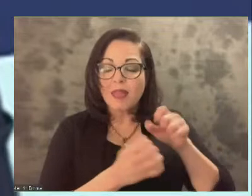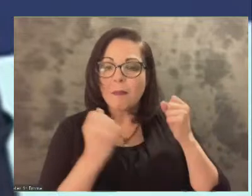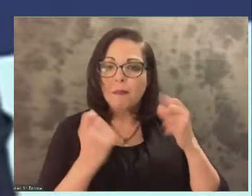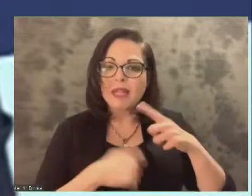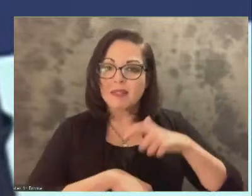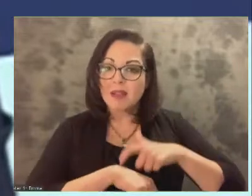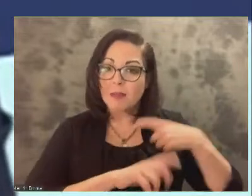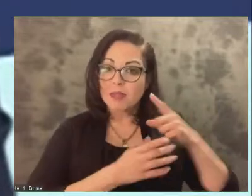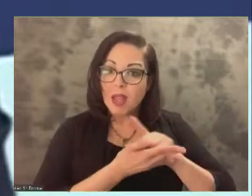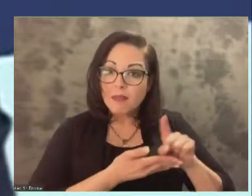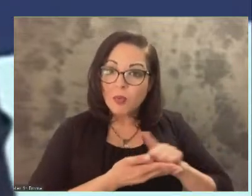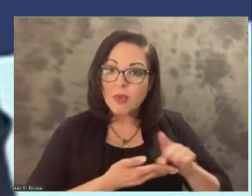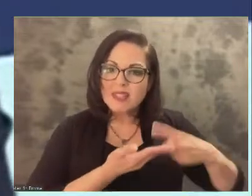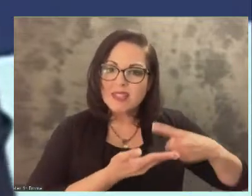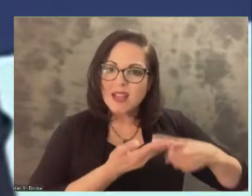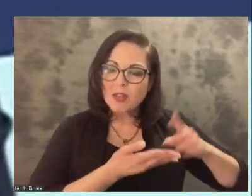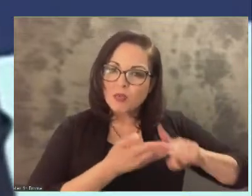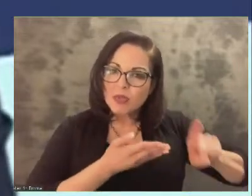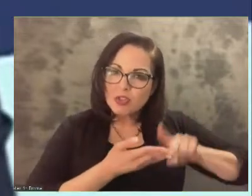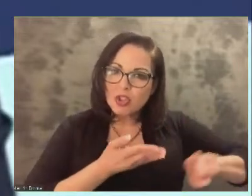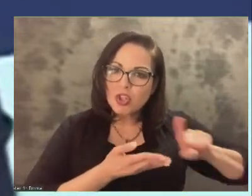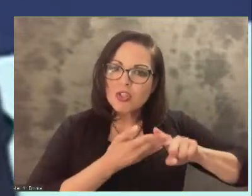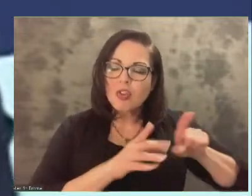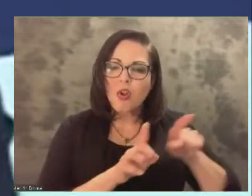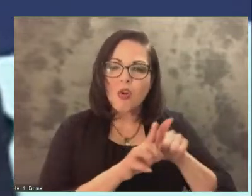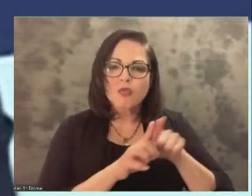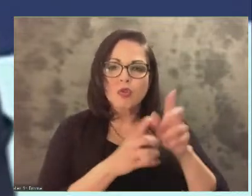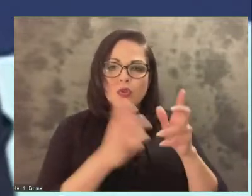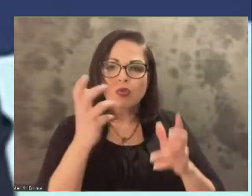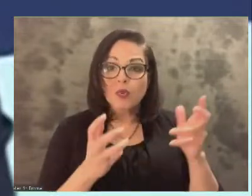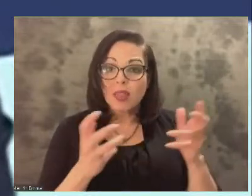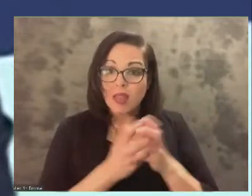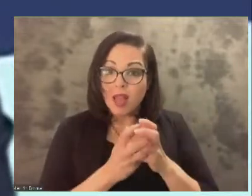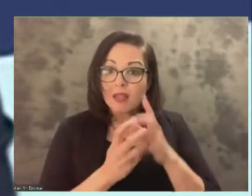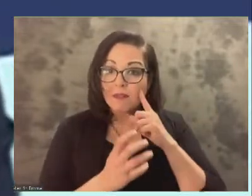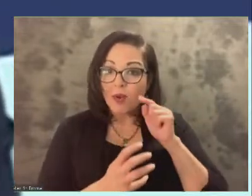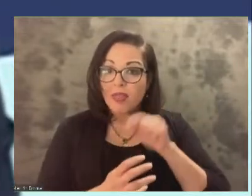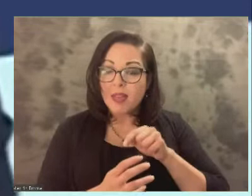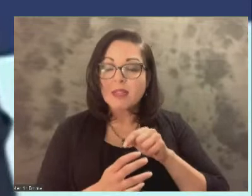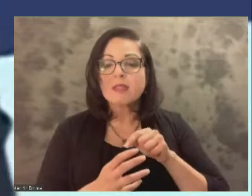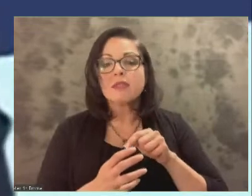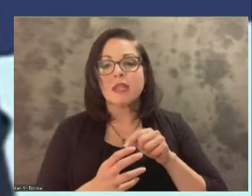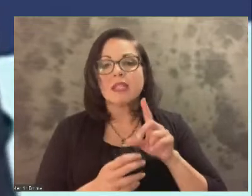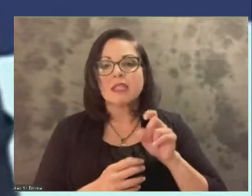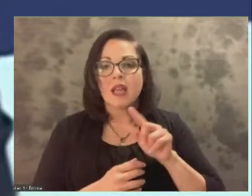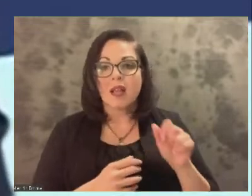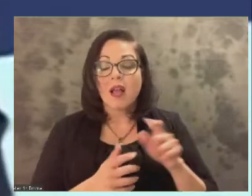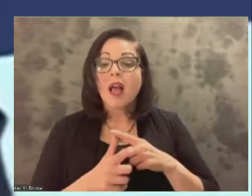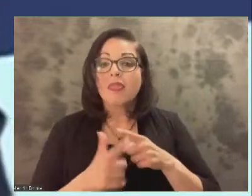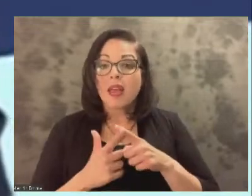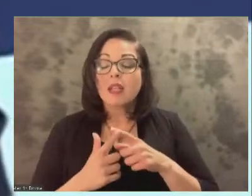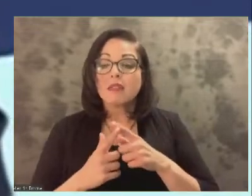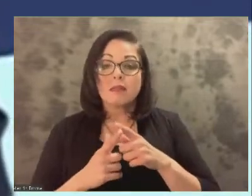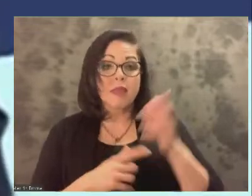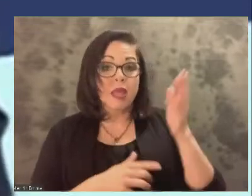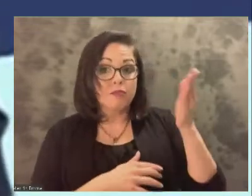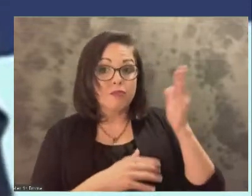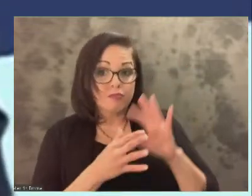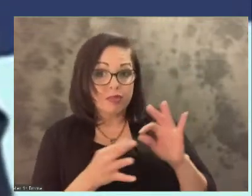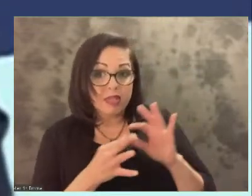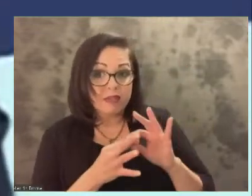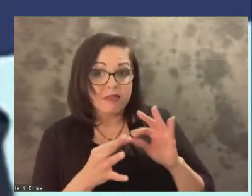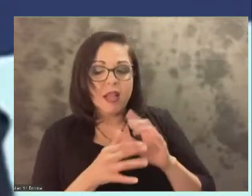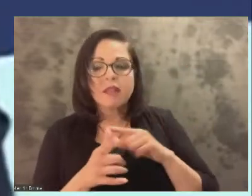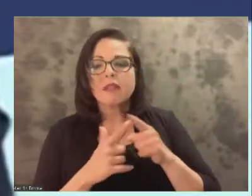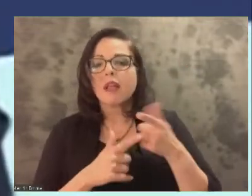the research, to develop draft recommendations aligned to problem statements, and then briefed and voted on interim recommendations in all